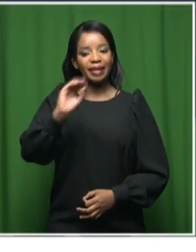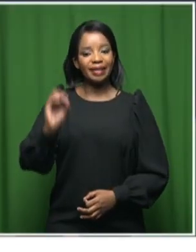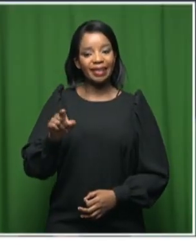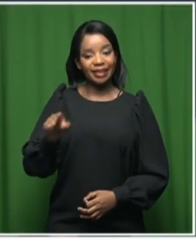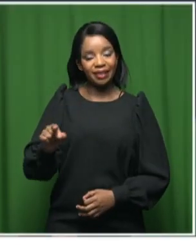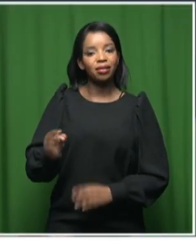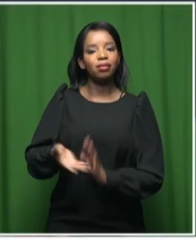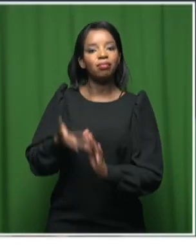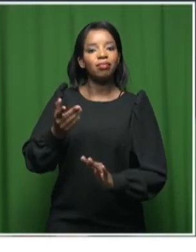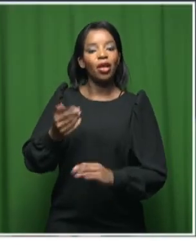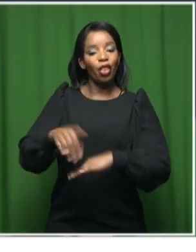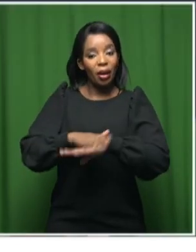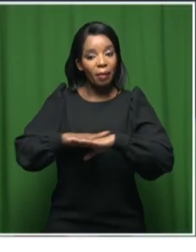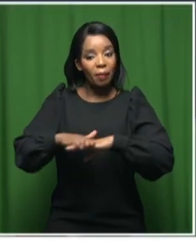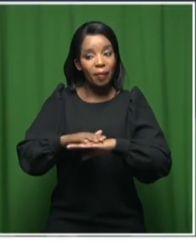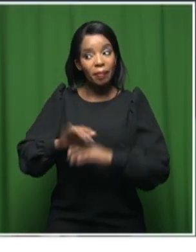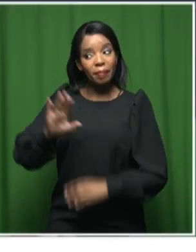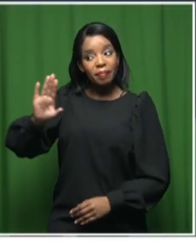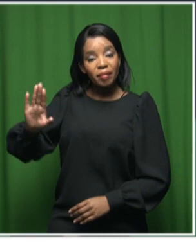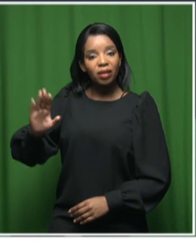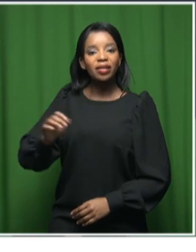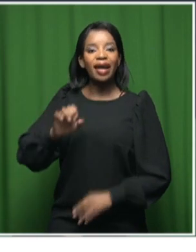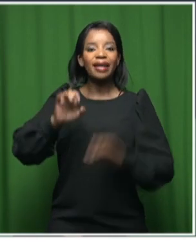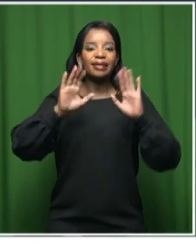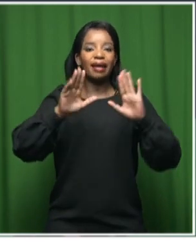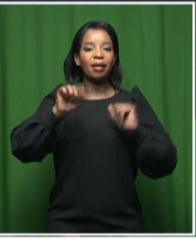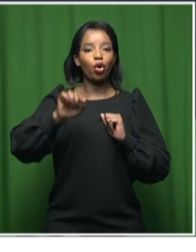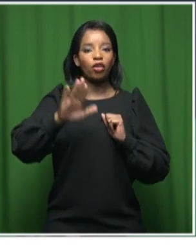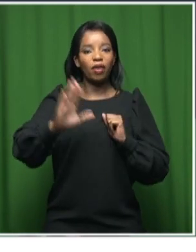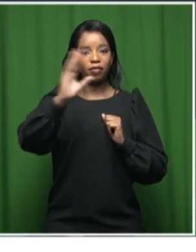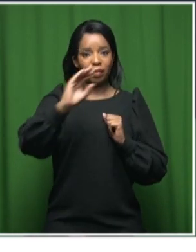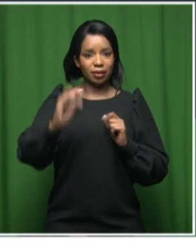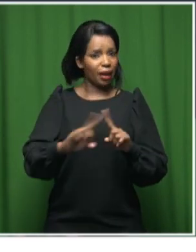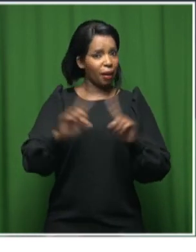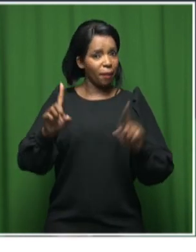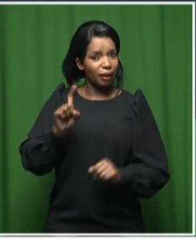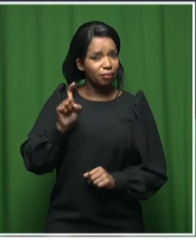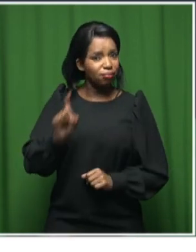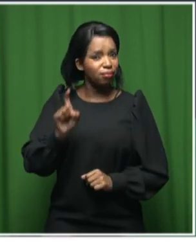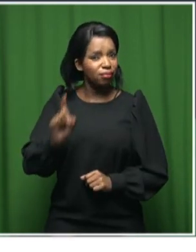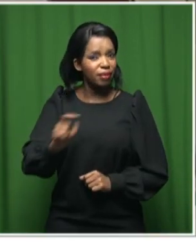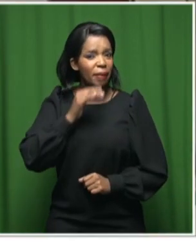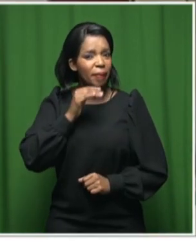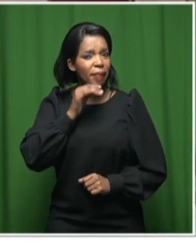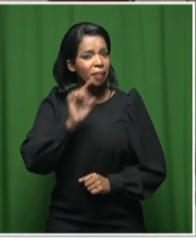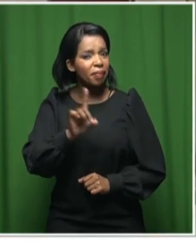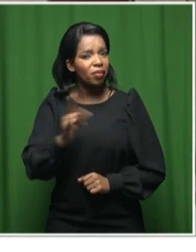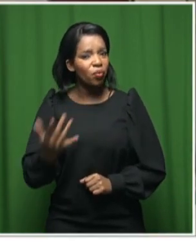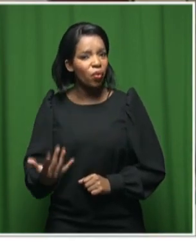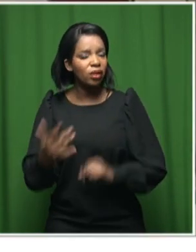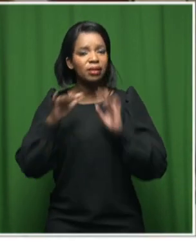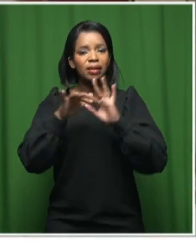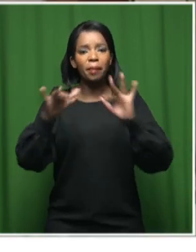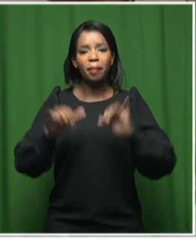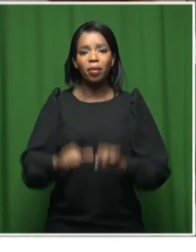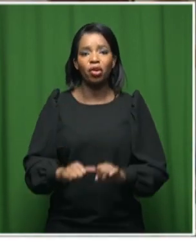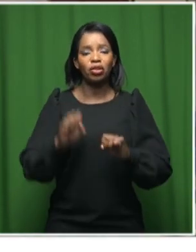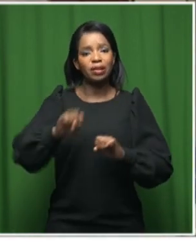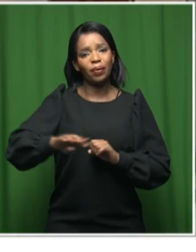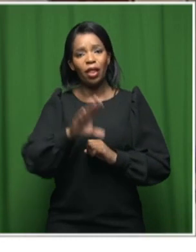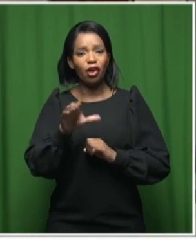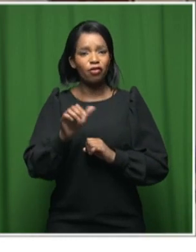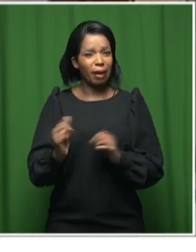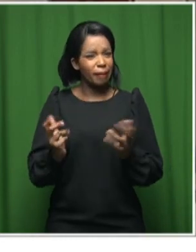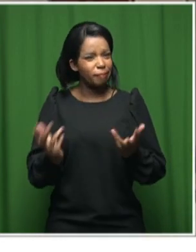and the prime rate to 10.5%. But what does all of this mean for ordinary South Africans? So to help us through